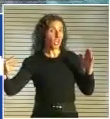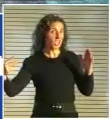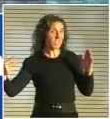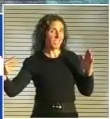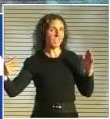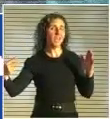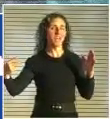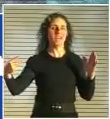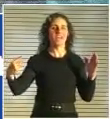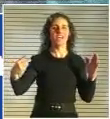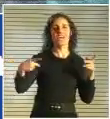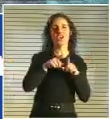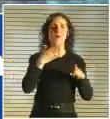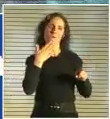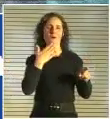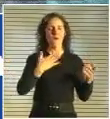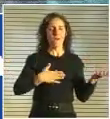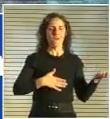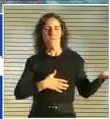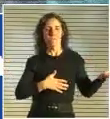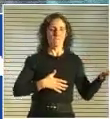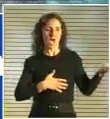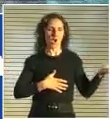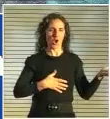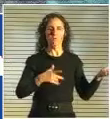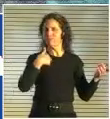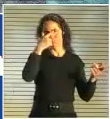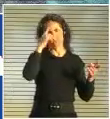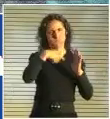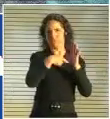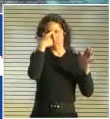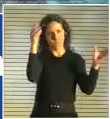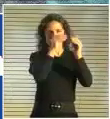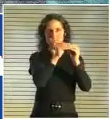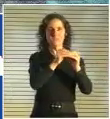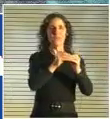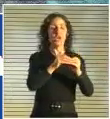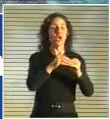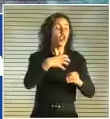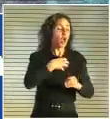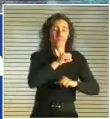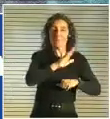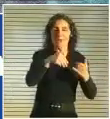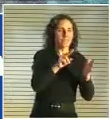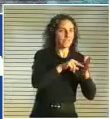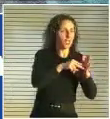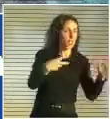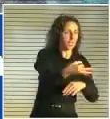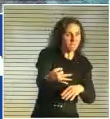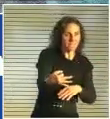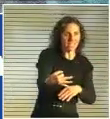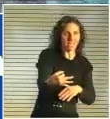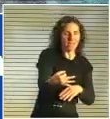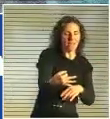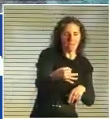more. At the same time, you cannot wait for perfect technology or frameworks before you start. Start now,